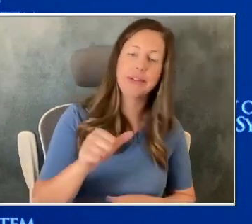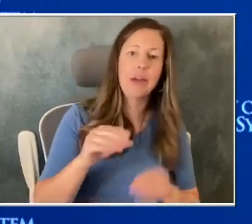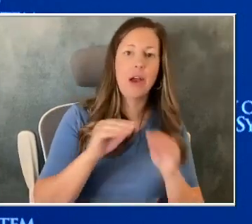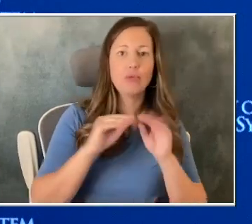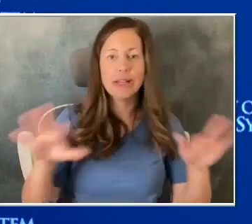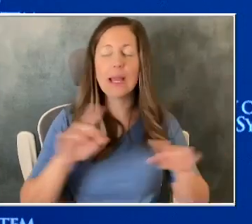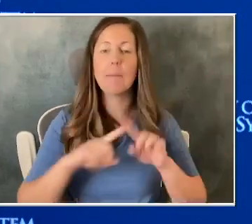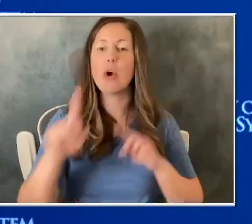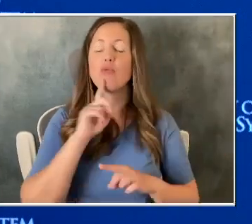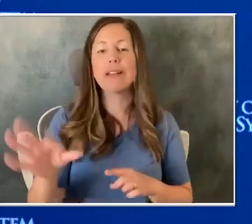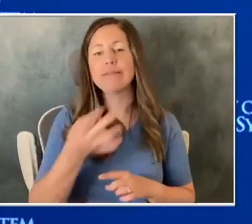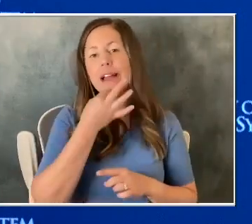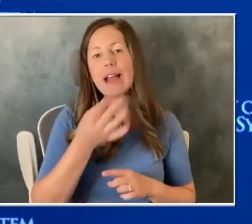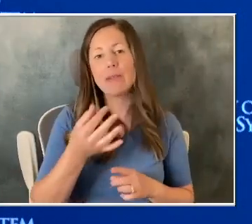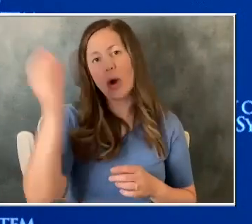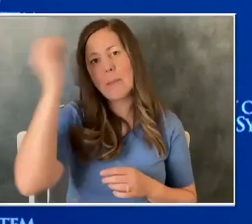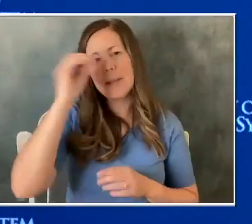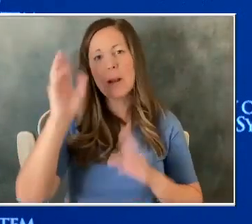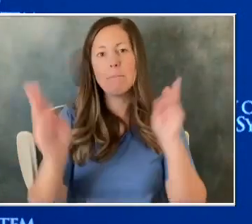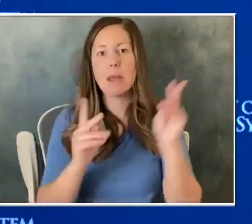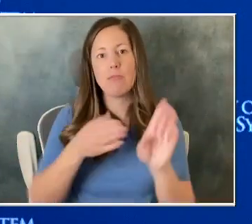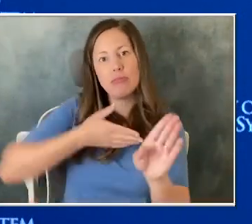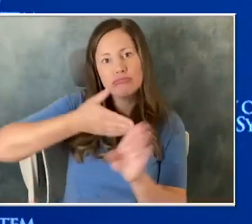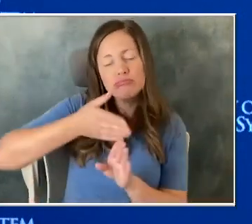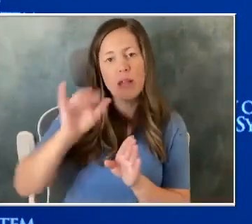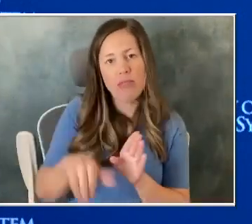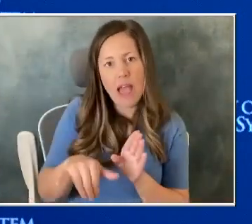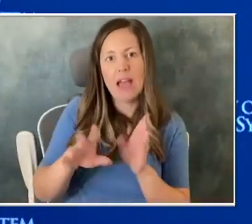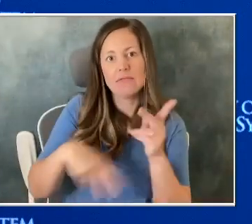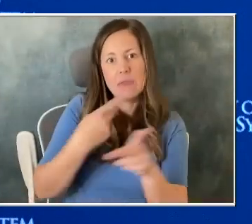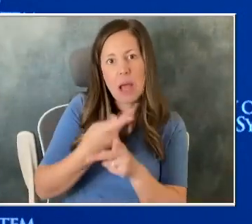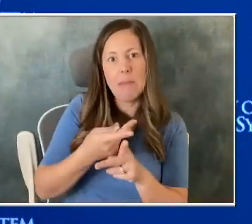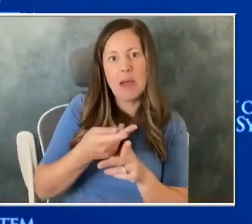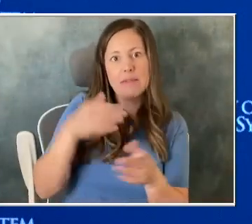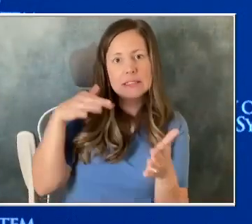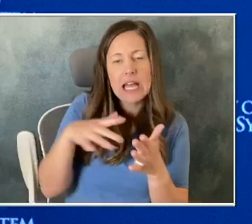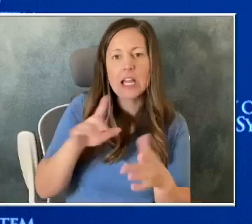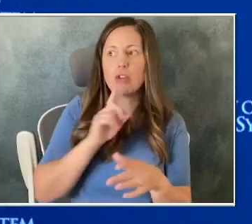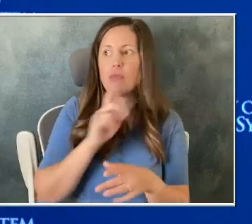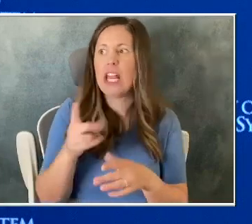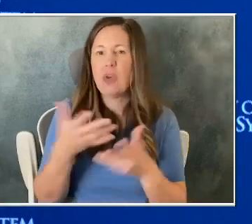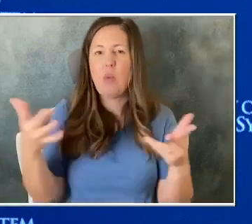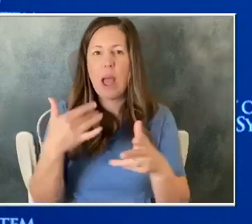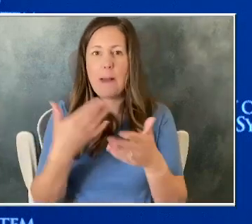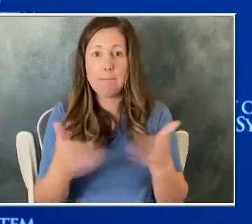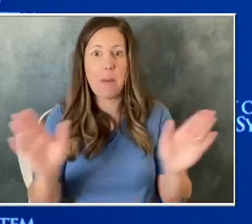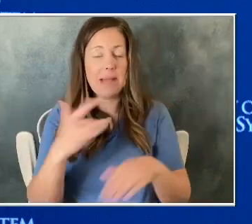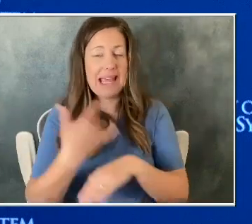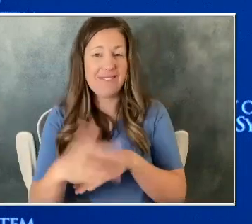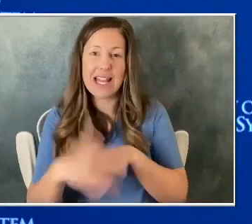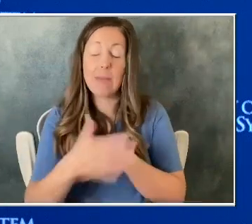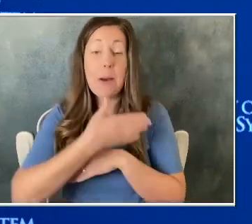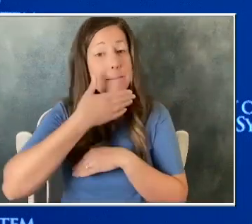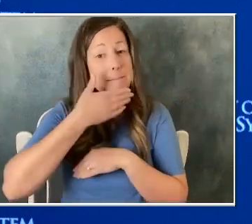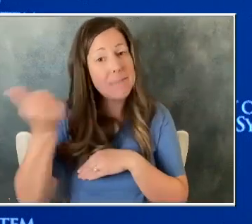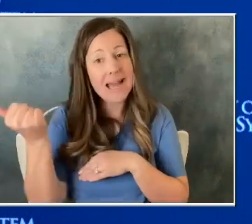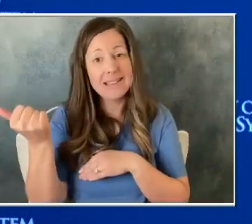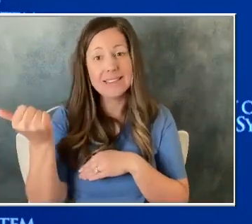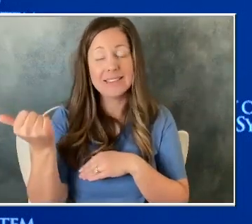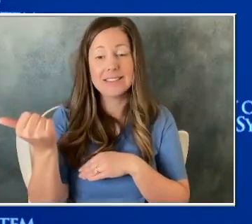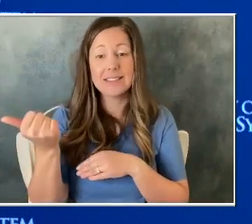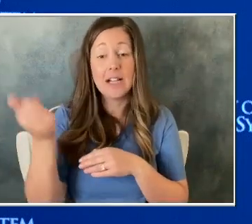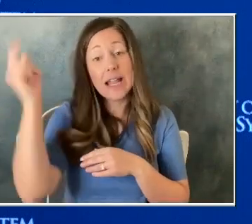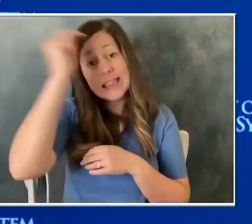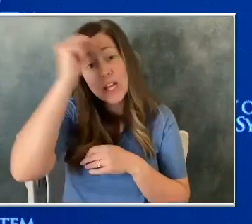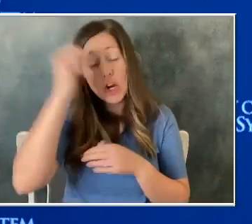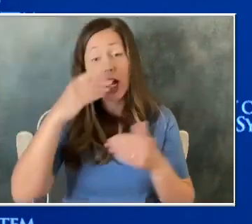virologists, epidemiologists, immunologists, and what is publicly available, the best theory that we